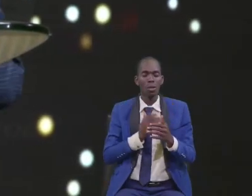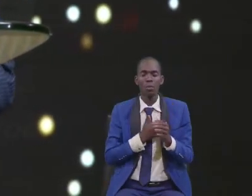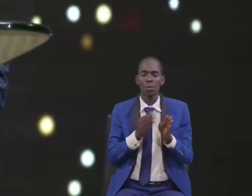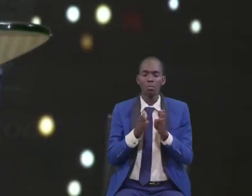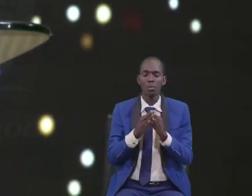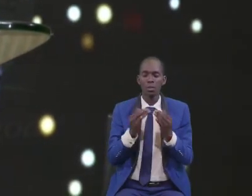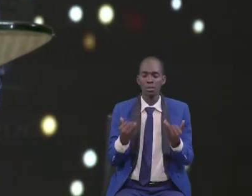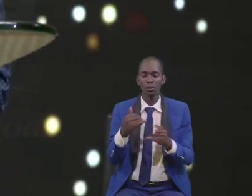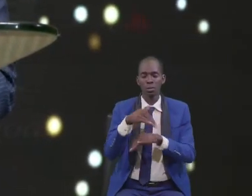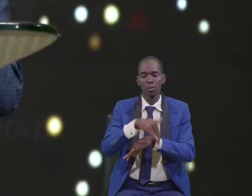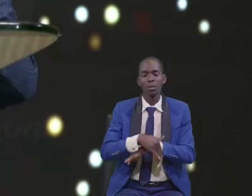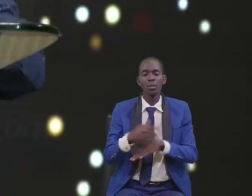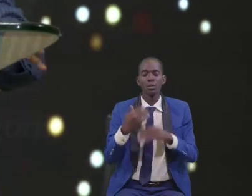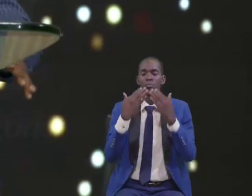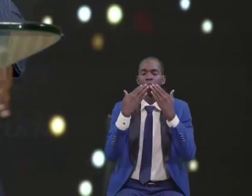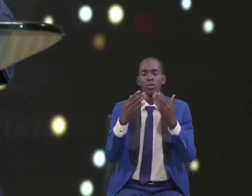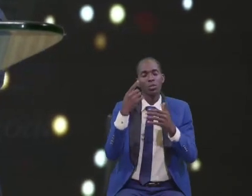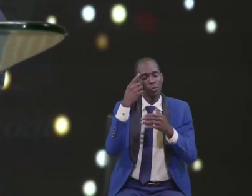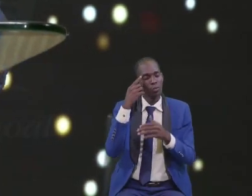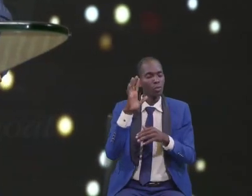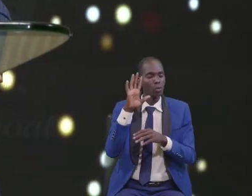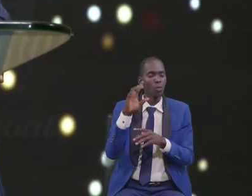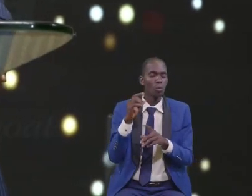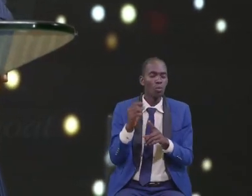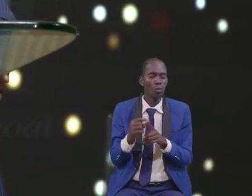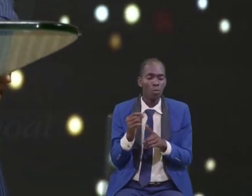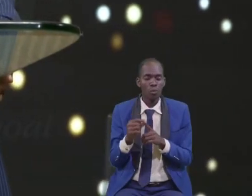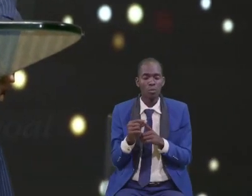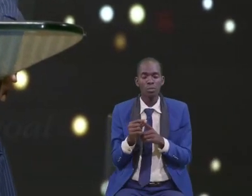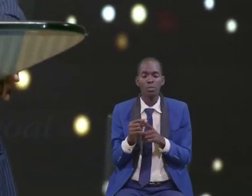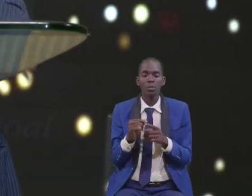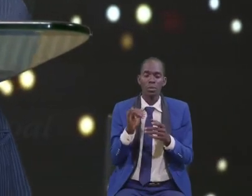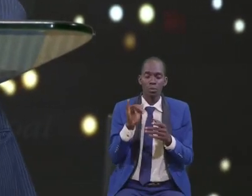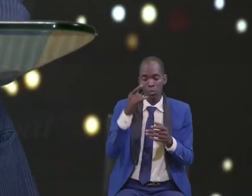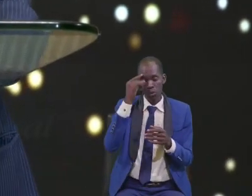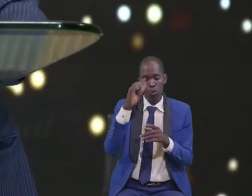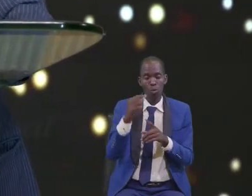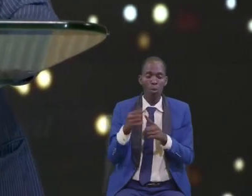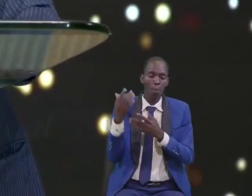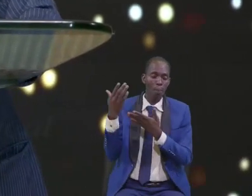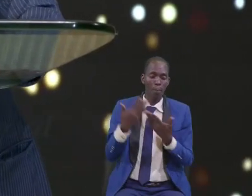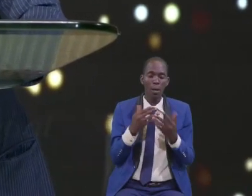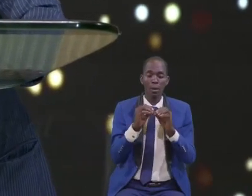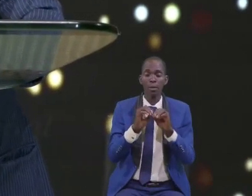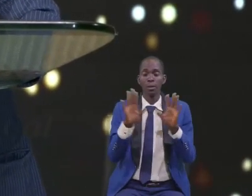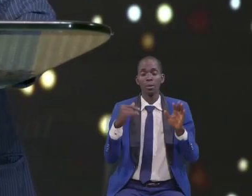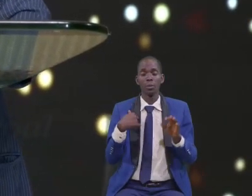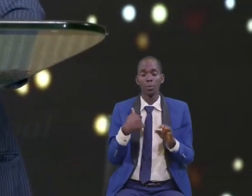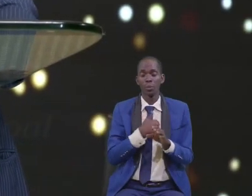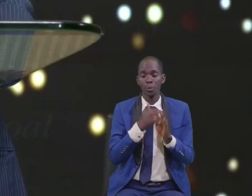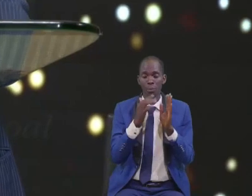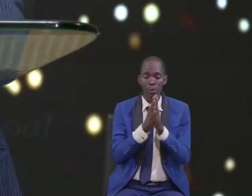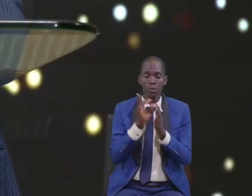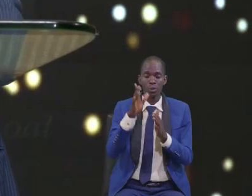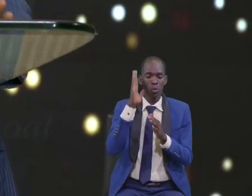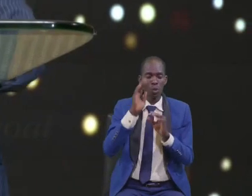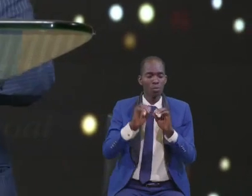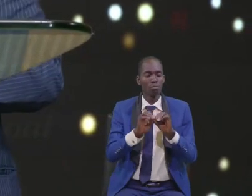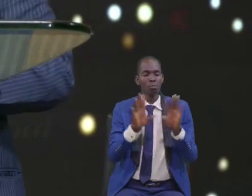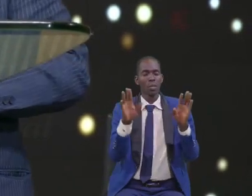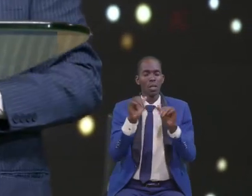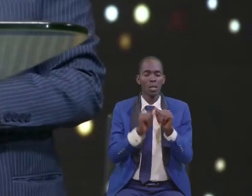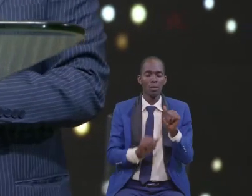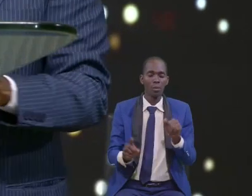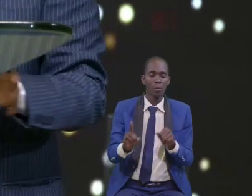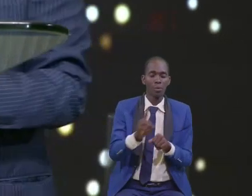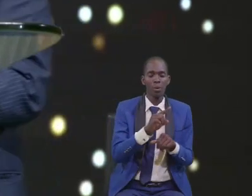you, Lord, because of the word, the entrance of your word brings light. And we pray, Lord, you enlighten